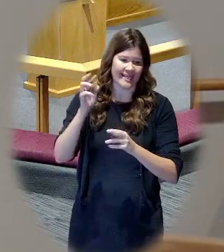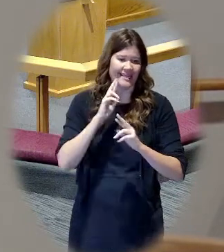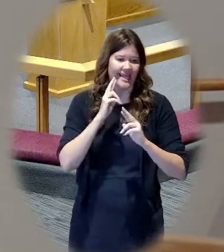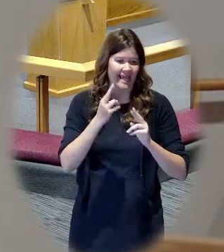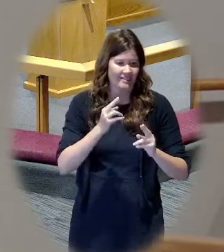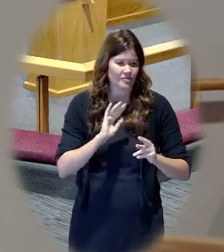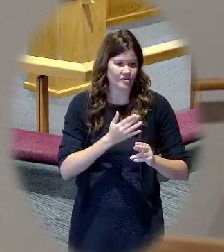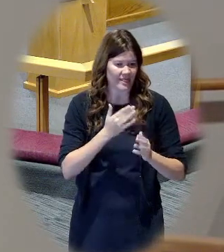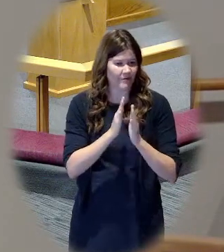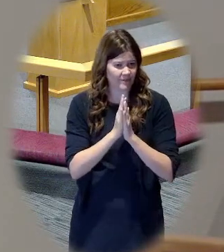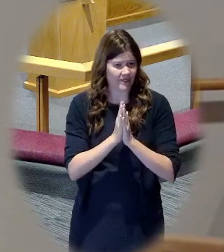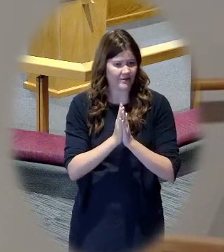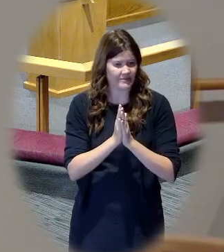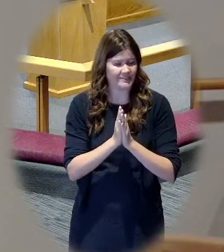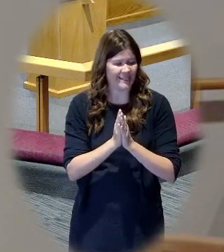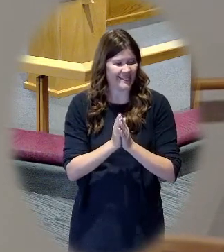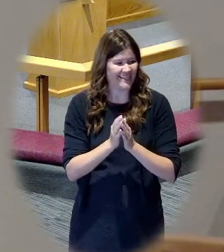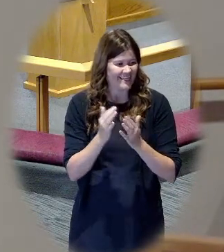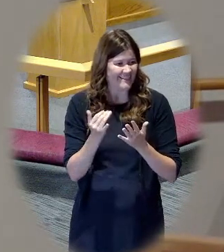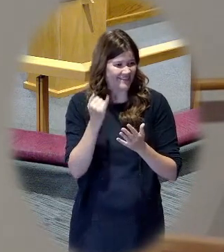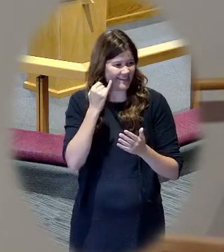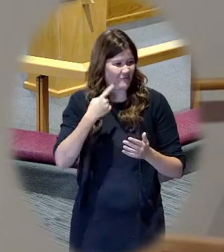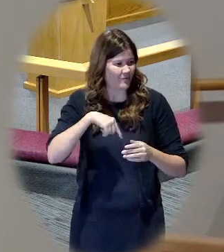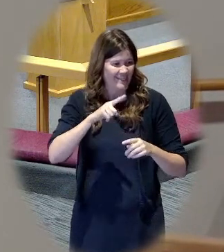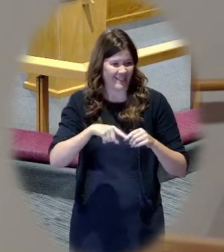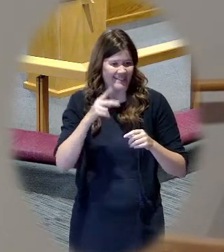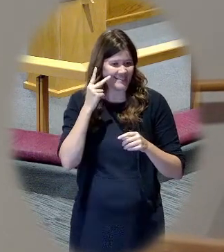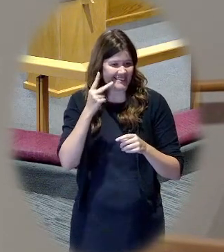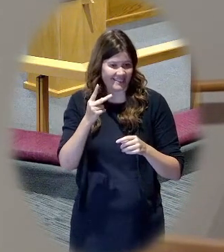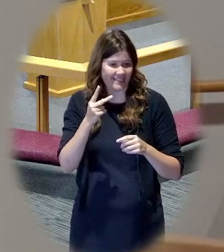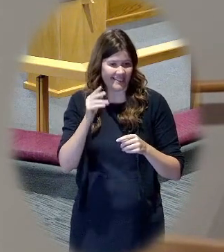even if we cannot see it.